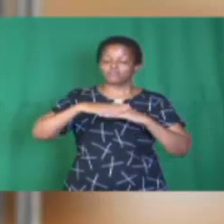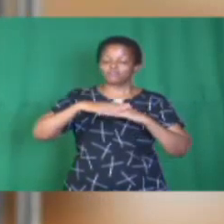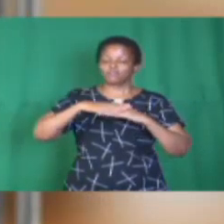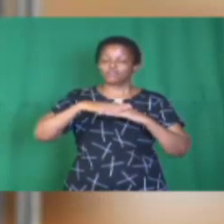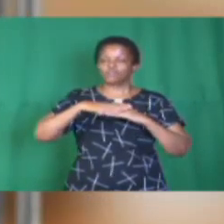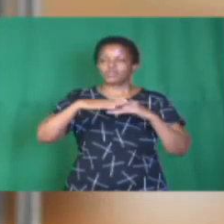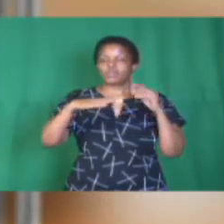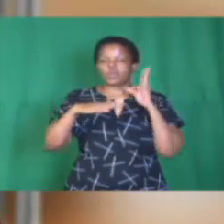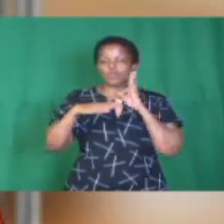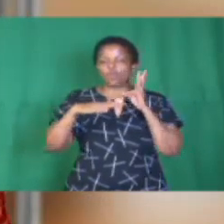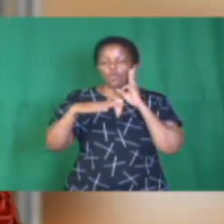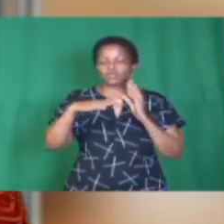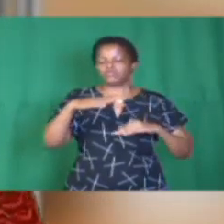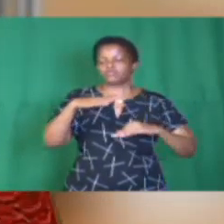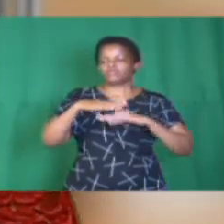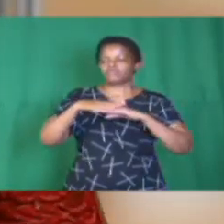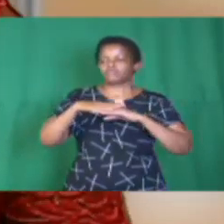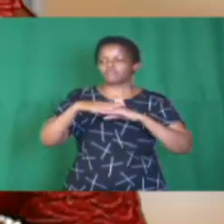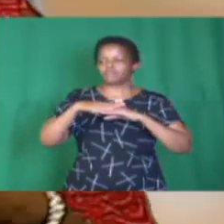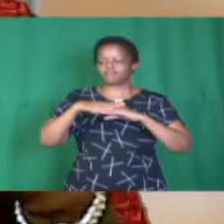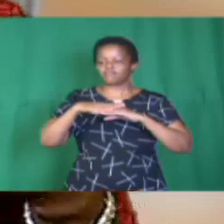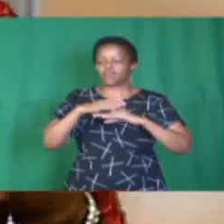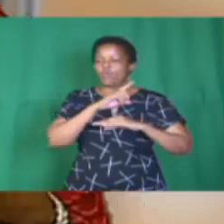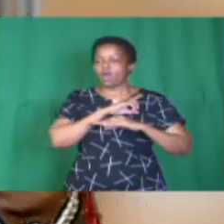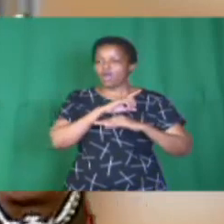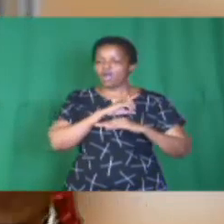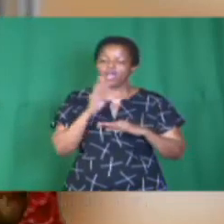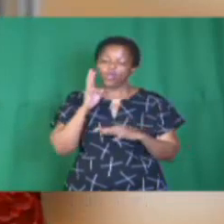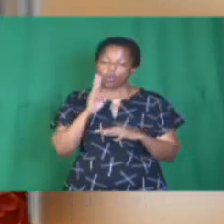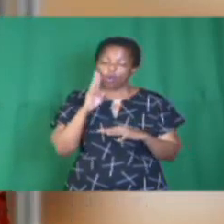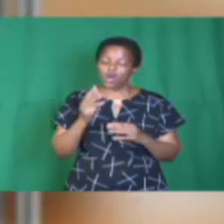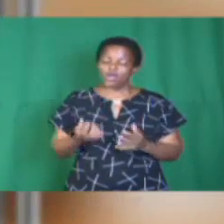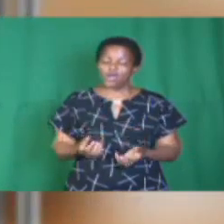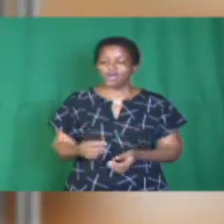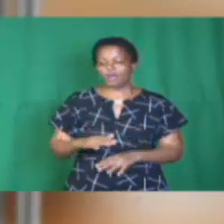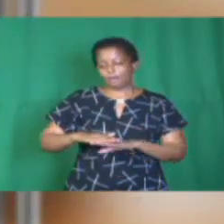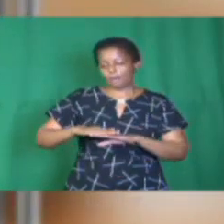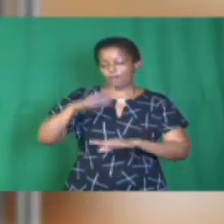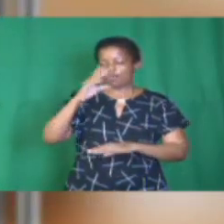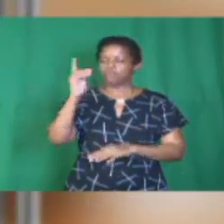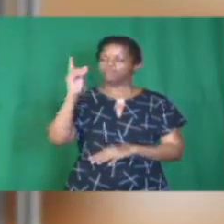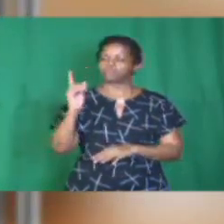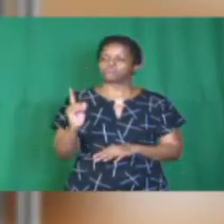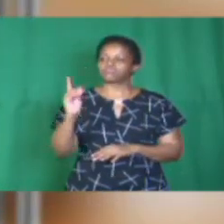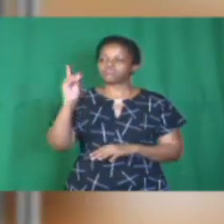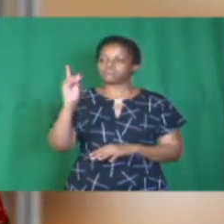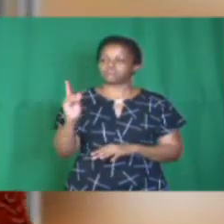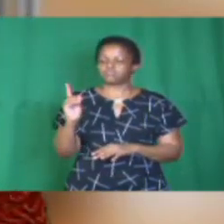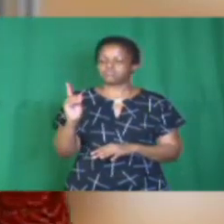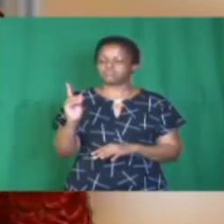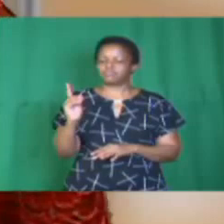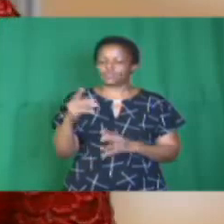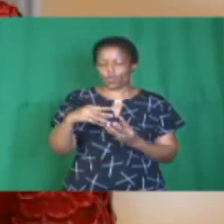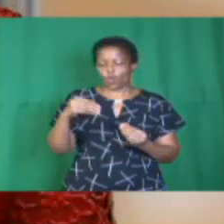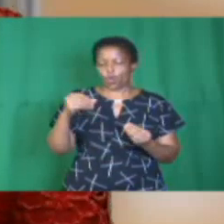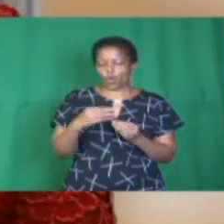water will be at the bottom, because water is more dense than